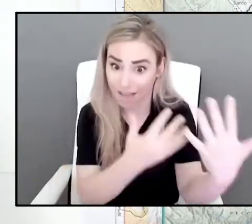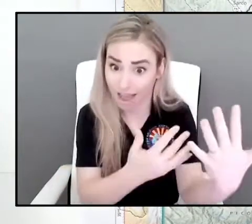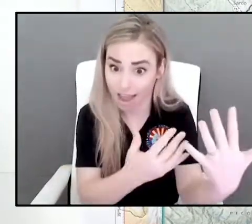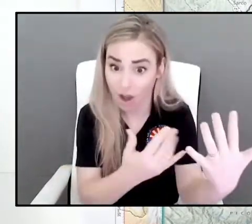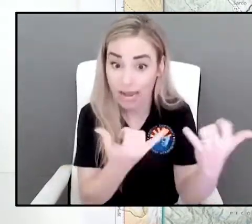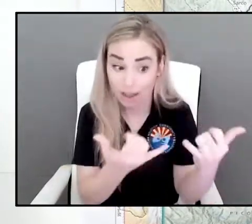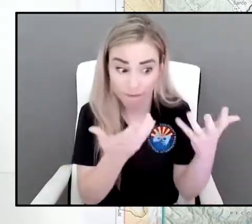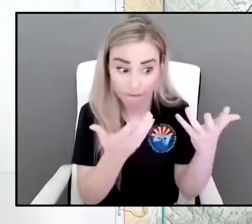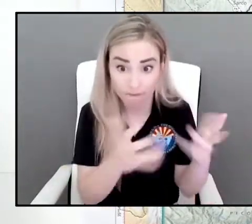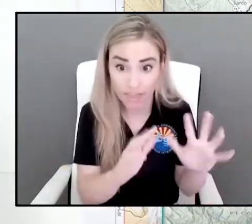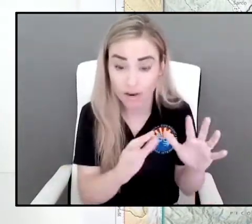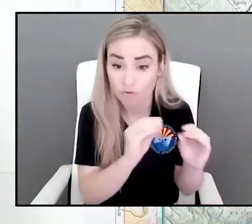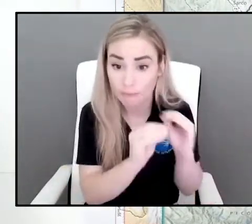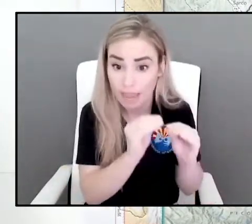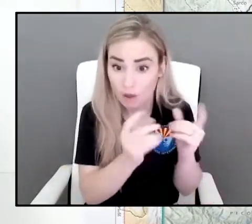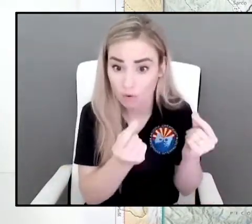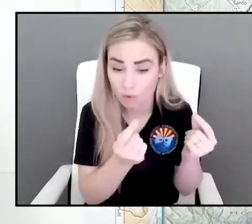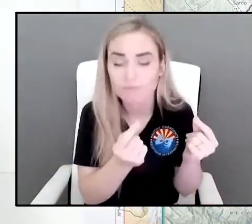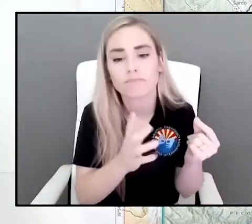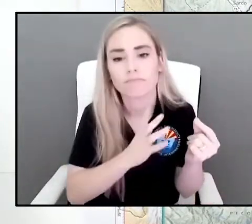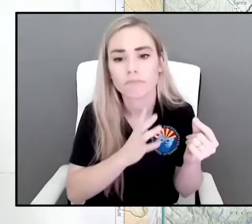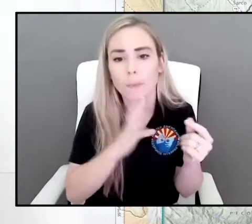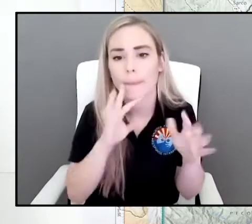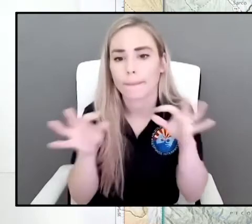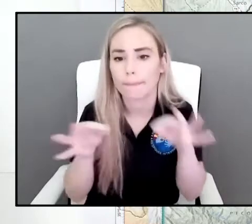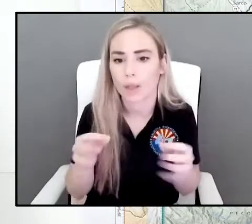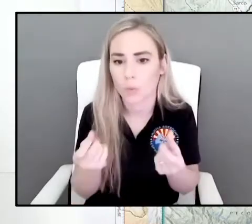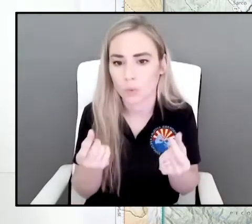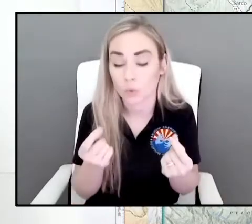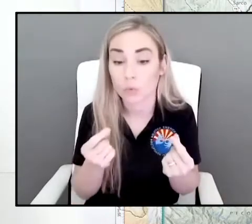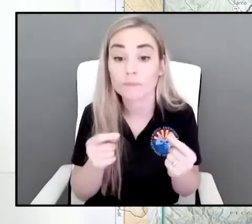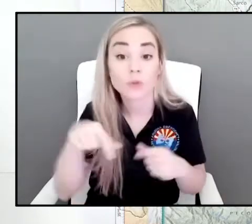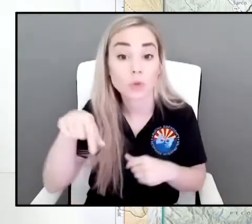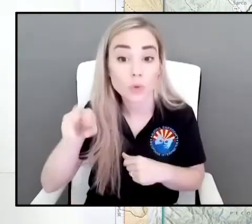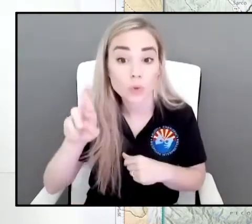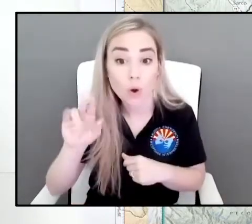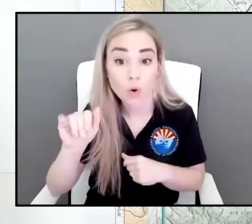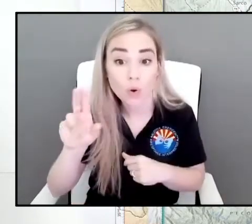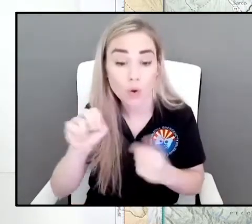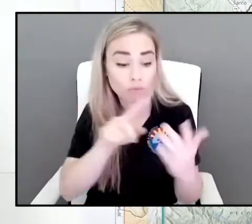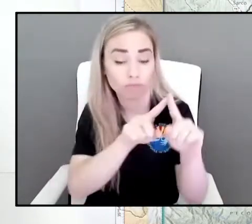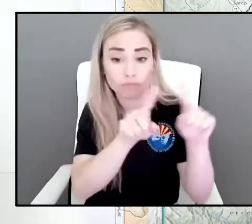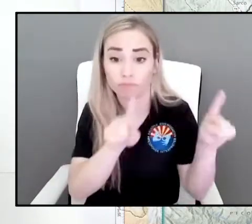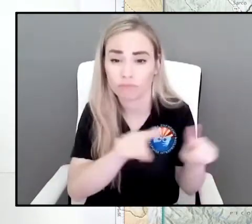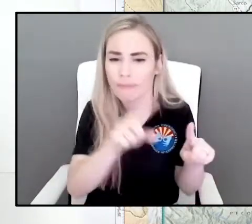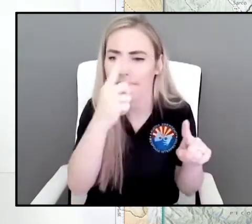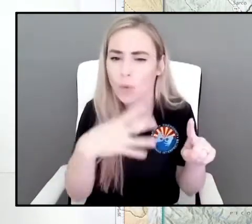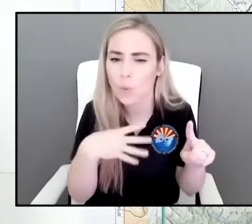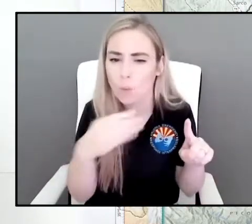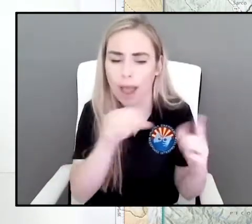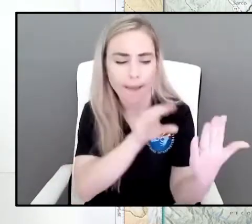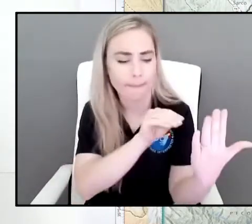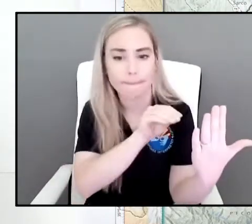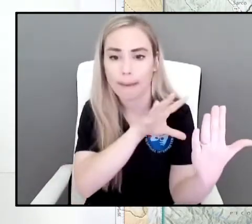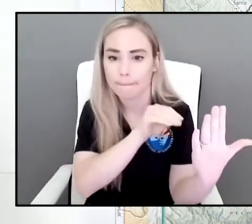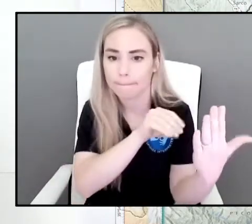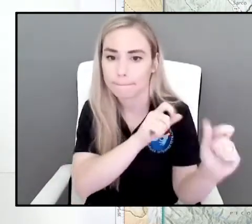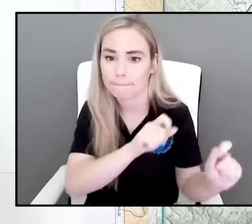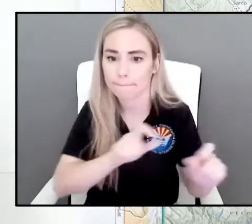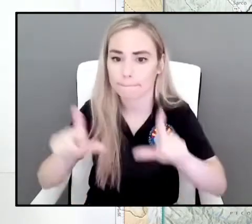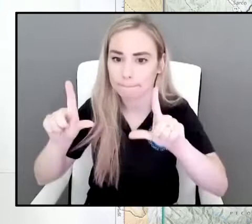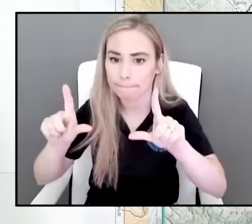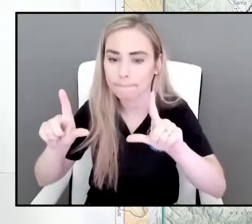end that will take you to a fillable form that will ask you about any of the suppression actions that were taken around